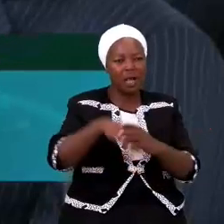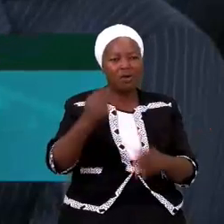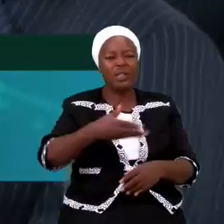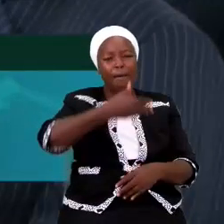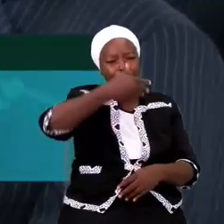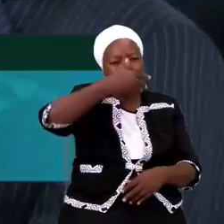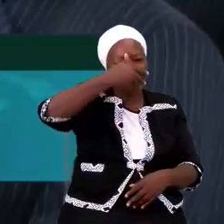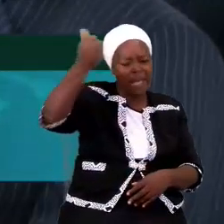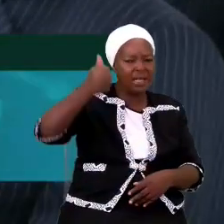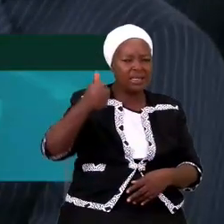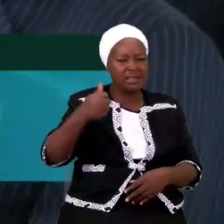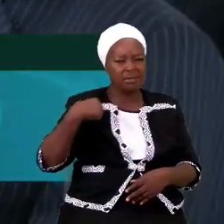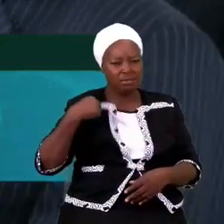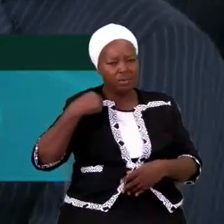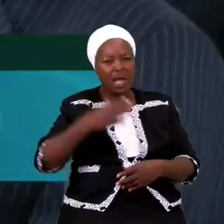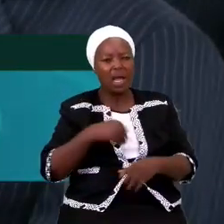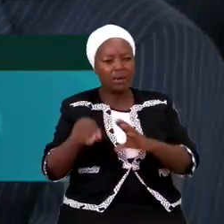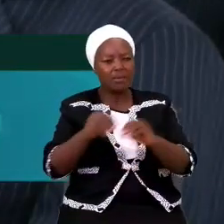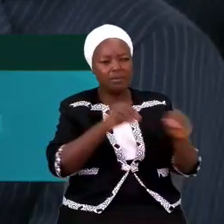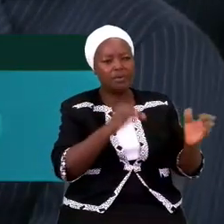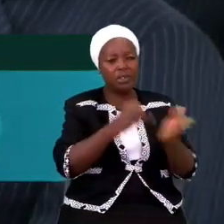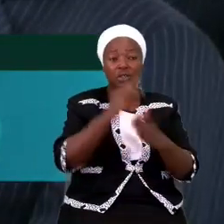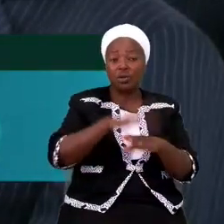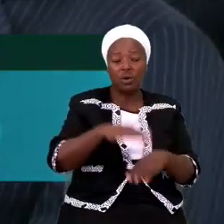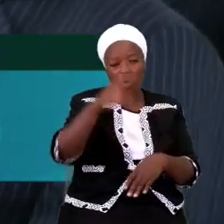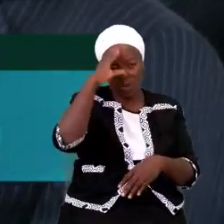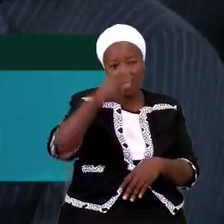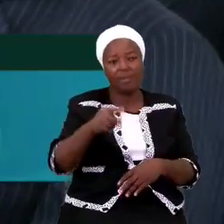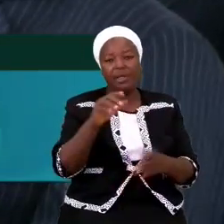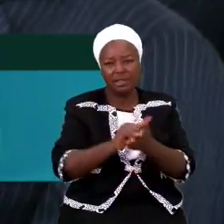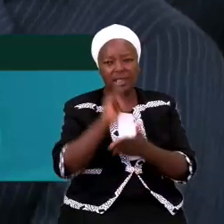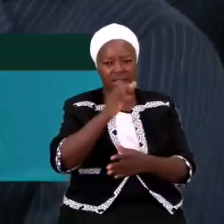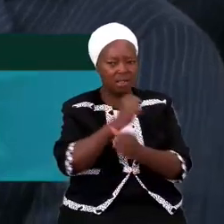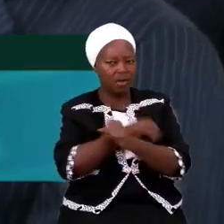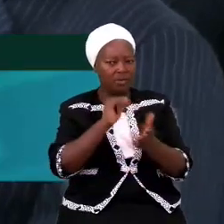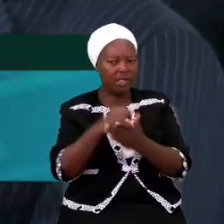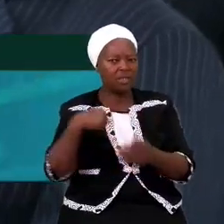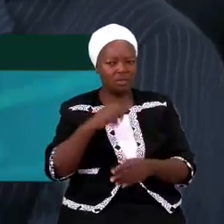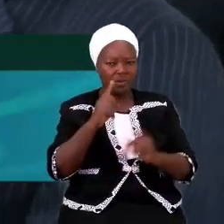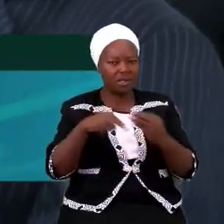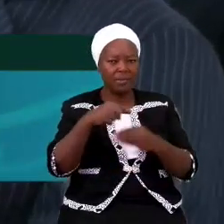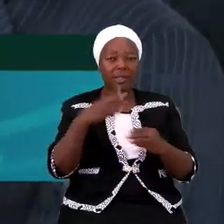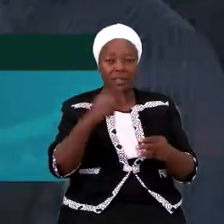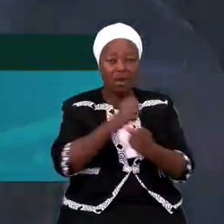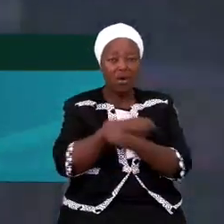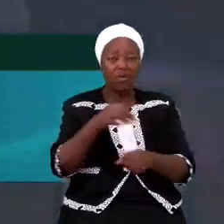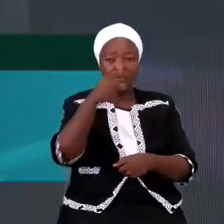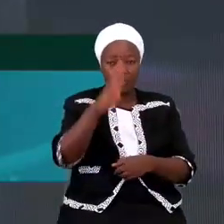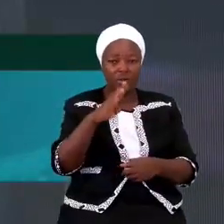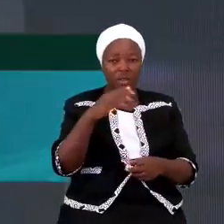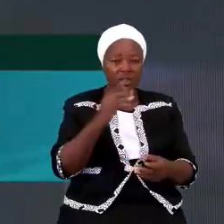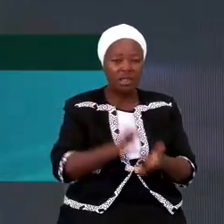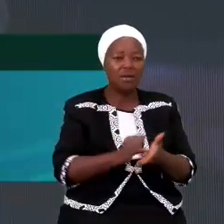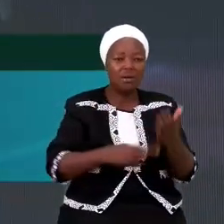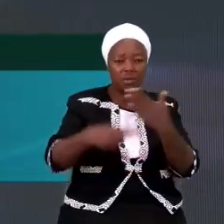the love of God, the restorative love of God, the restoring love of God for the prodigal at